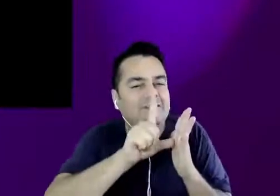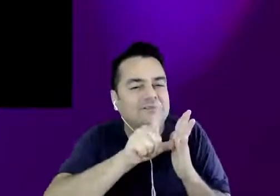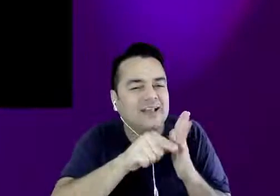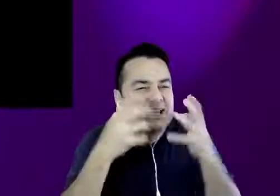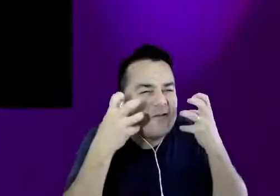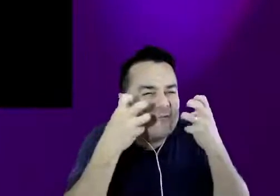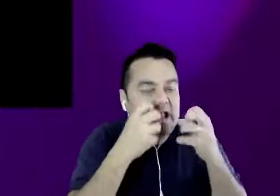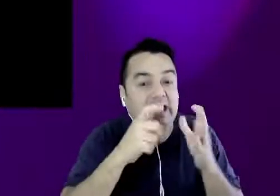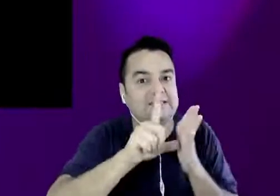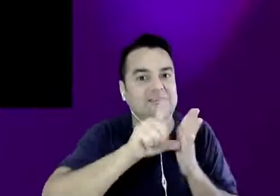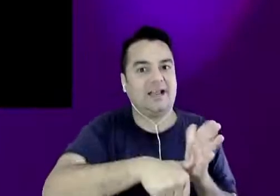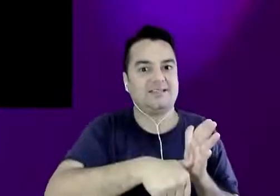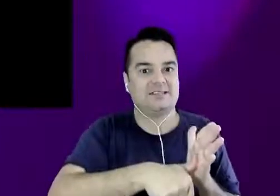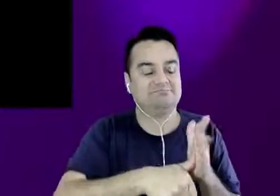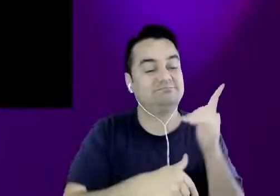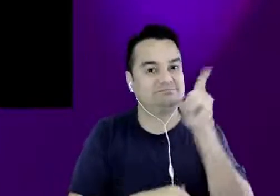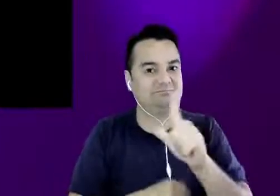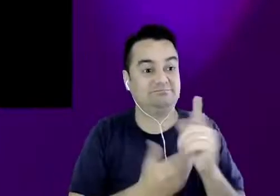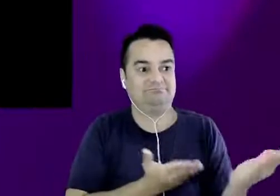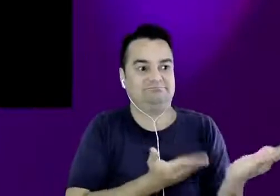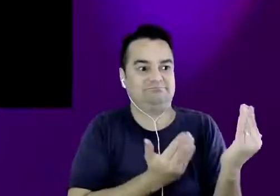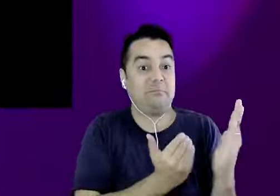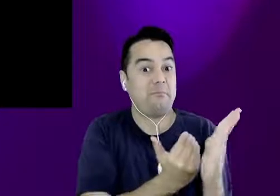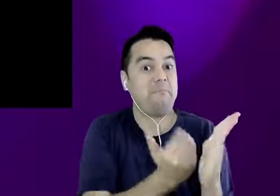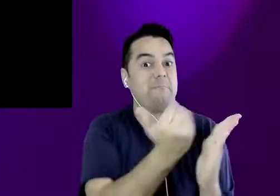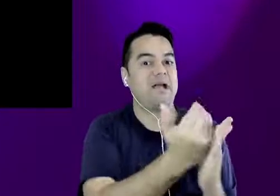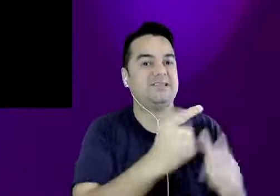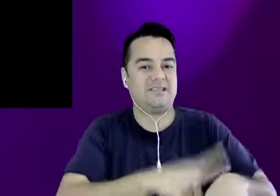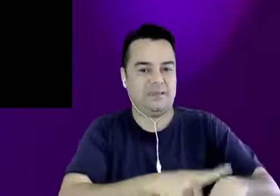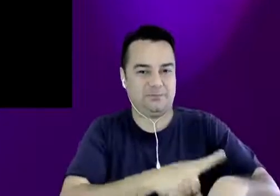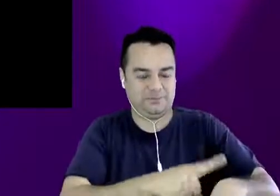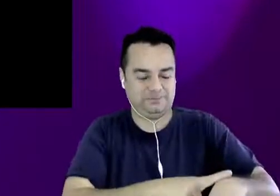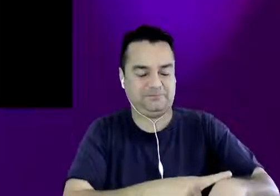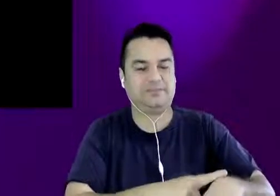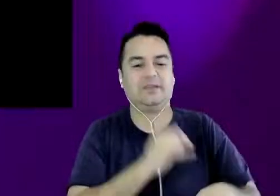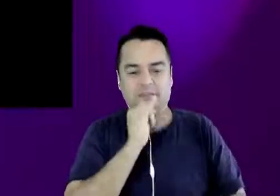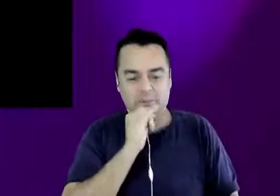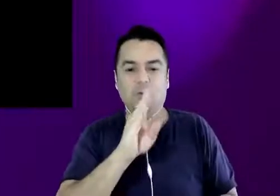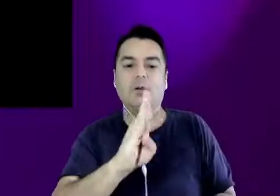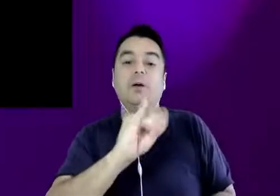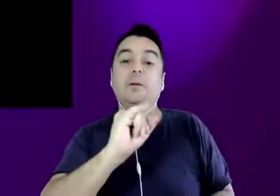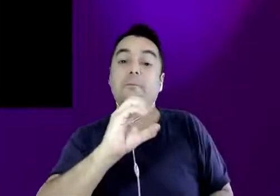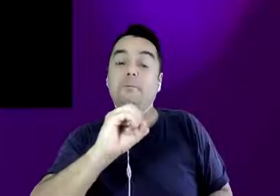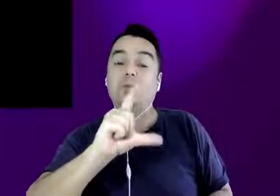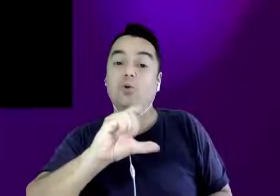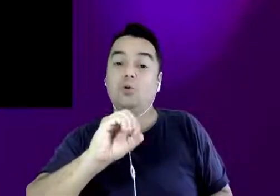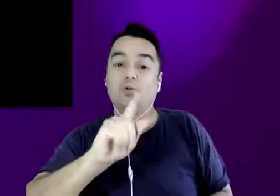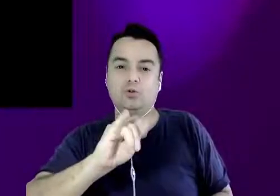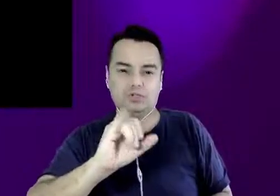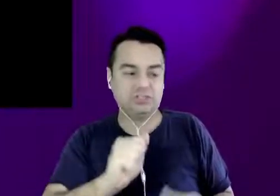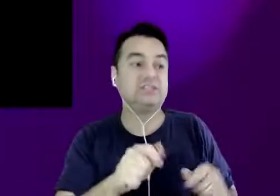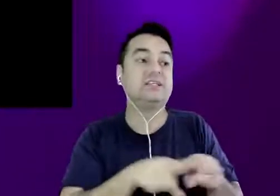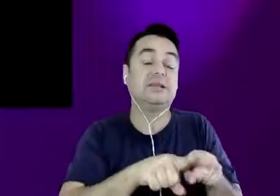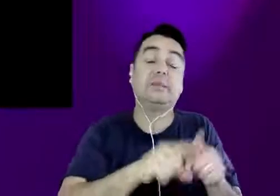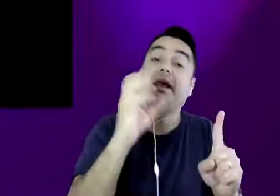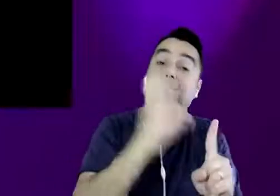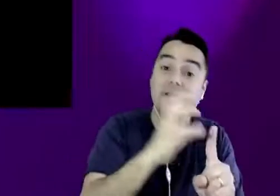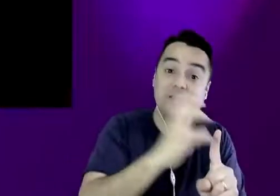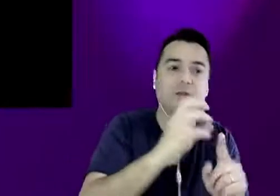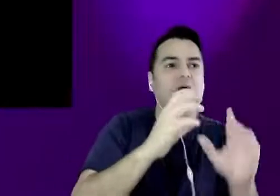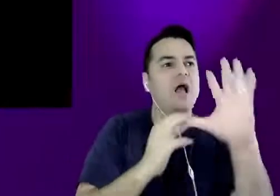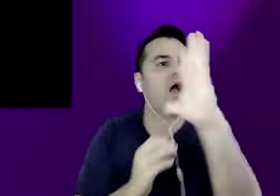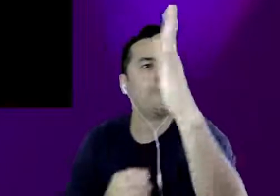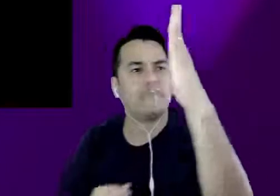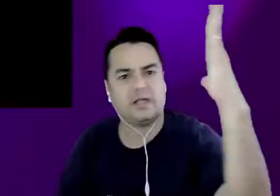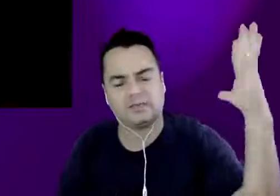the true impact of the environment, the true impact of genetic background, most importantly, the impact of inflammation,